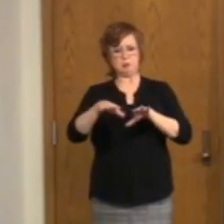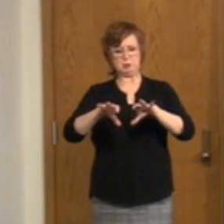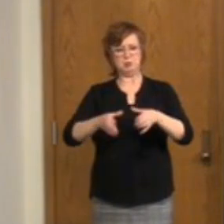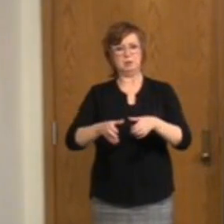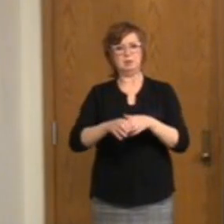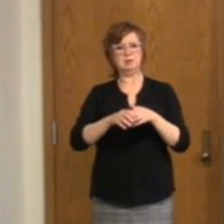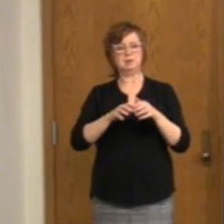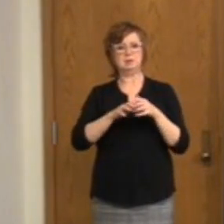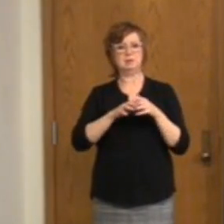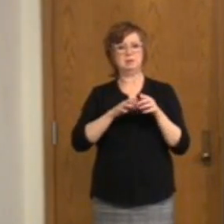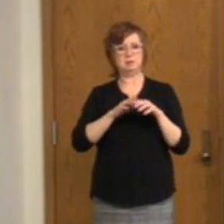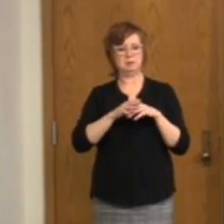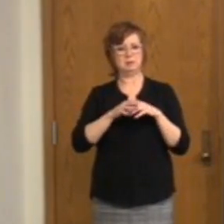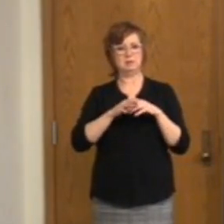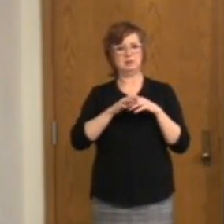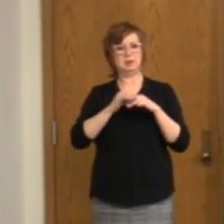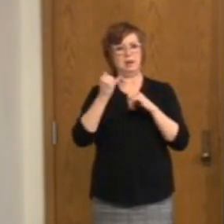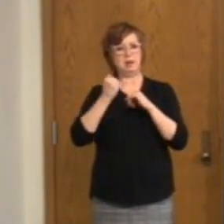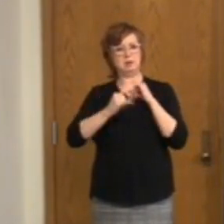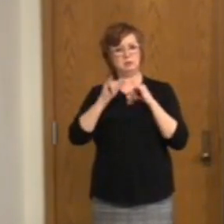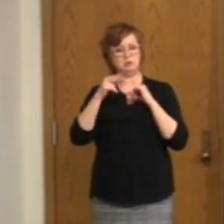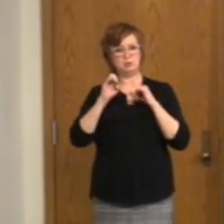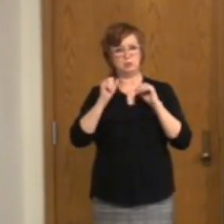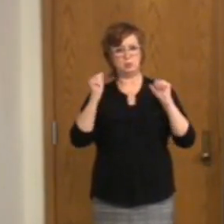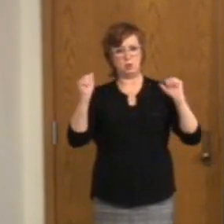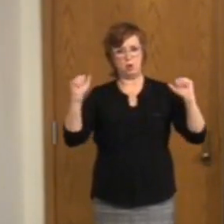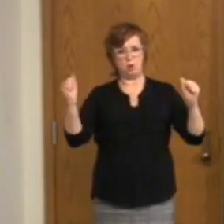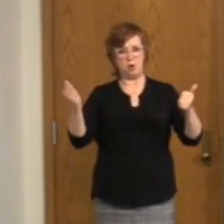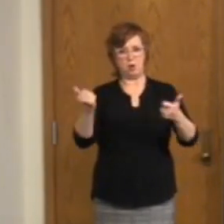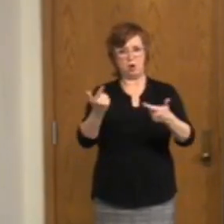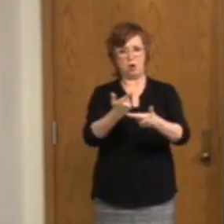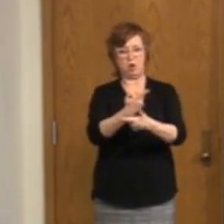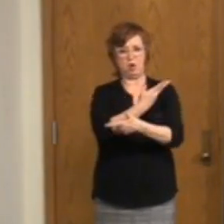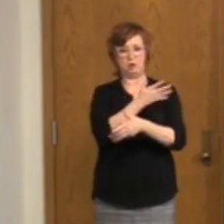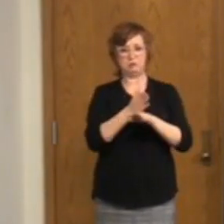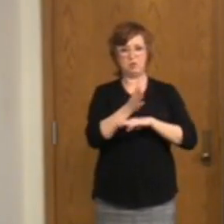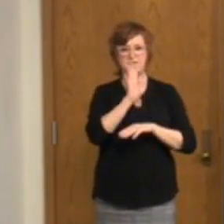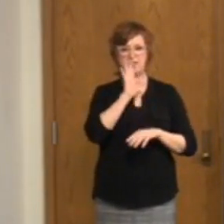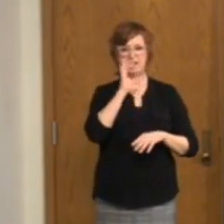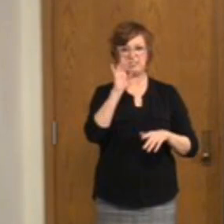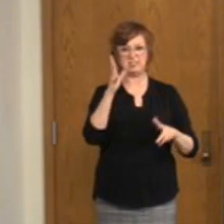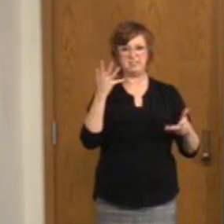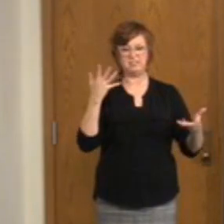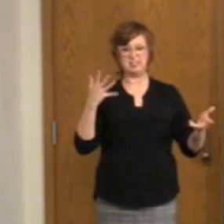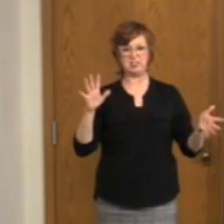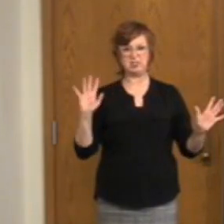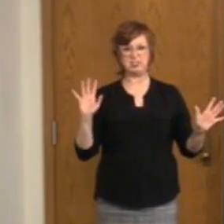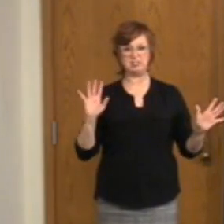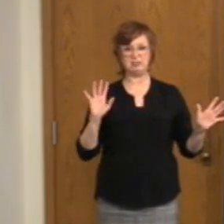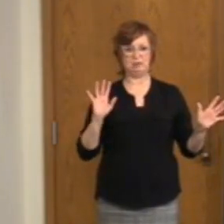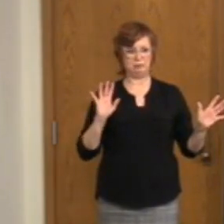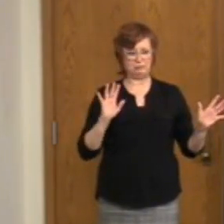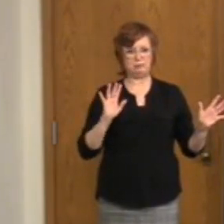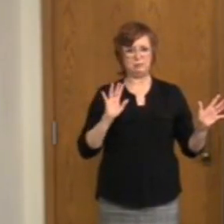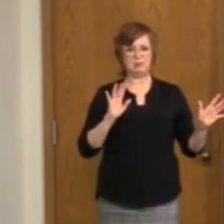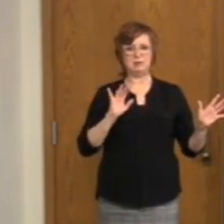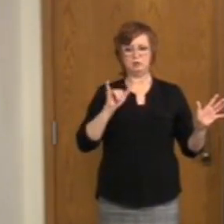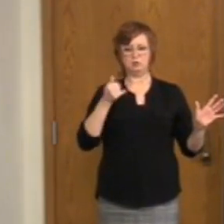will significantly impact COVID transmission. And then, of course, second doses must be completed, and they will